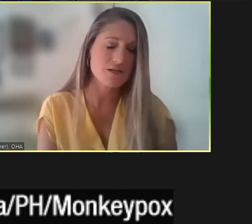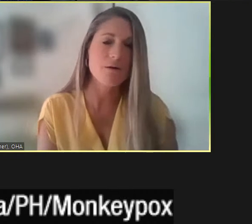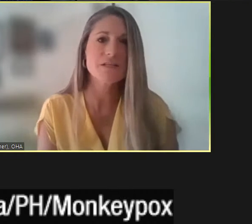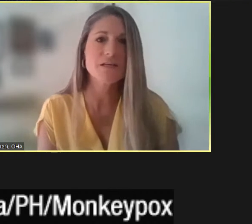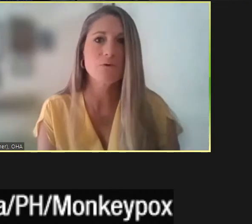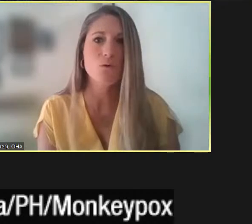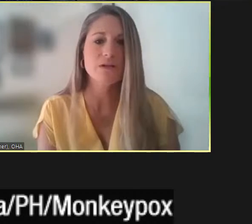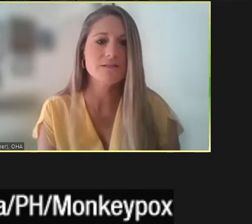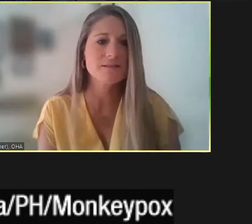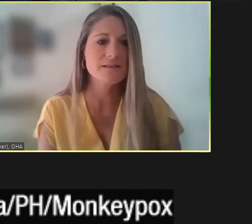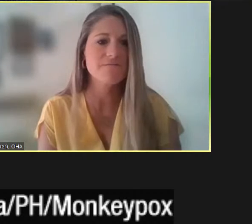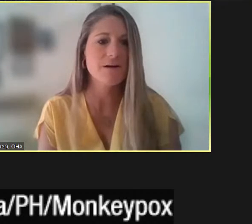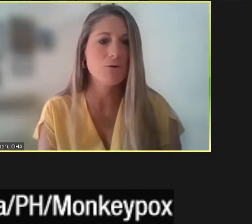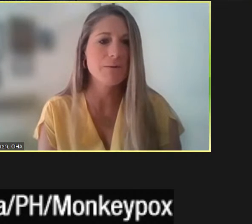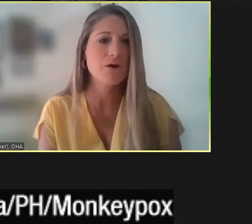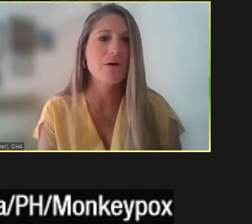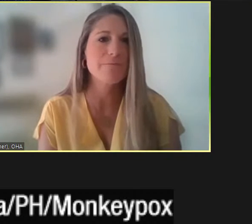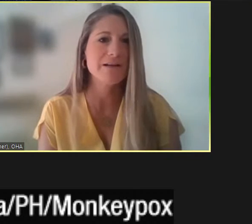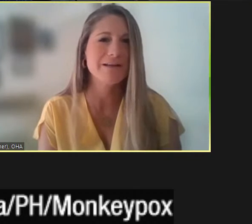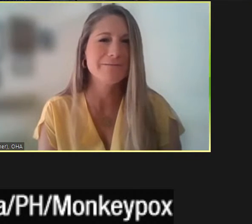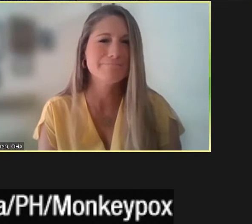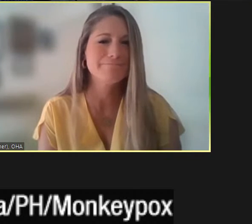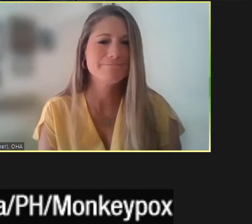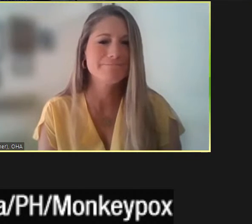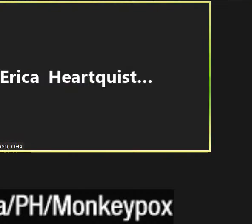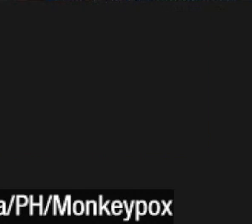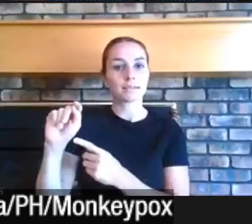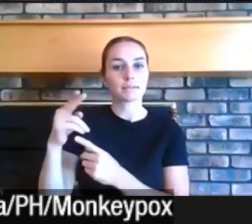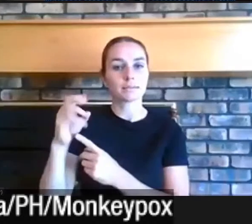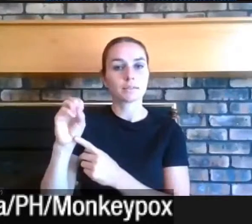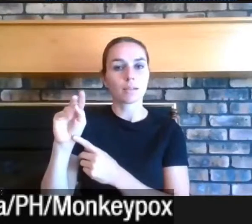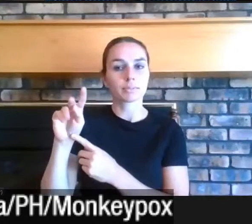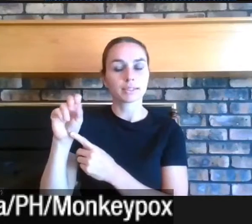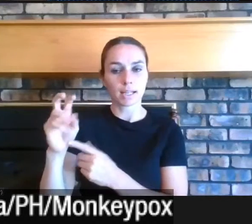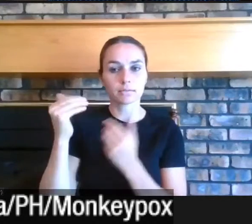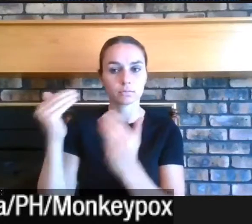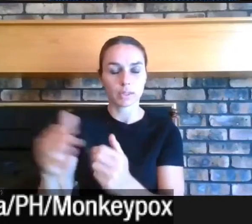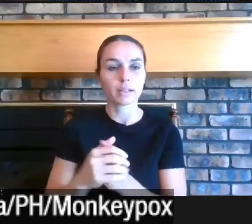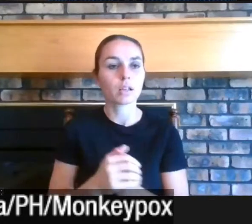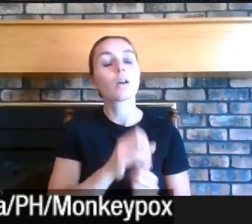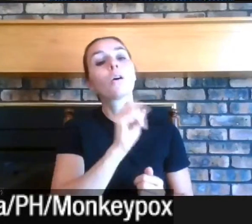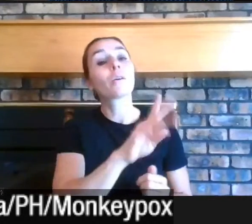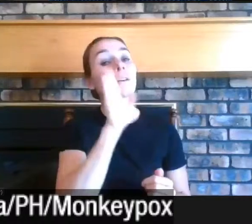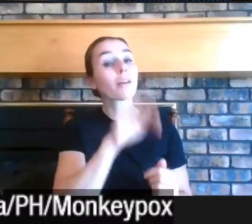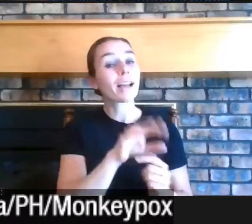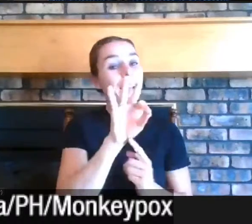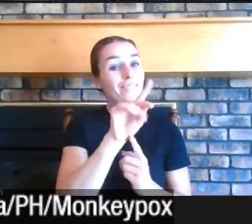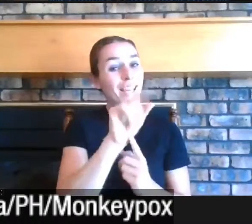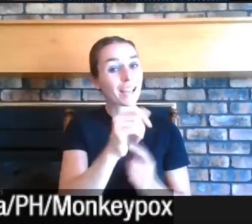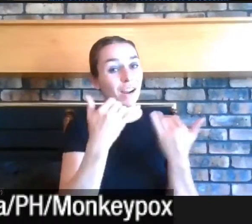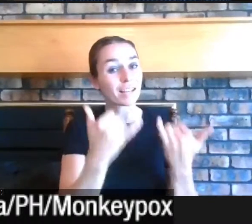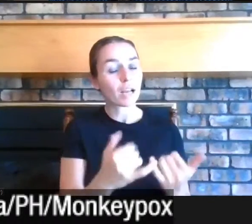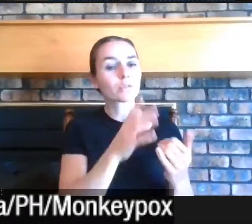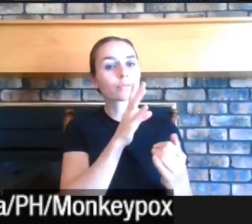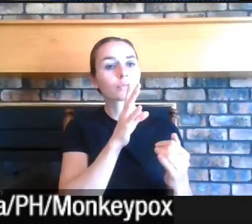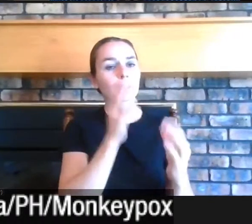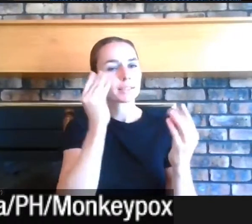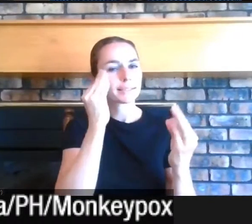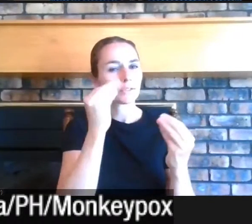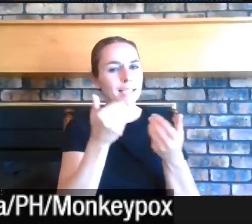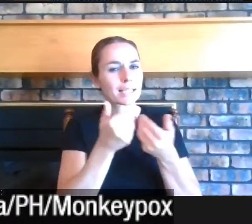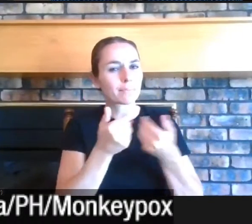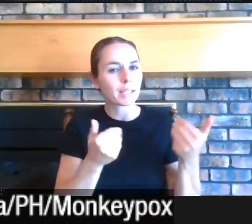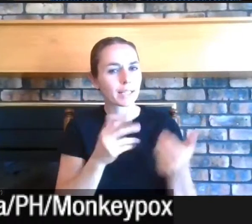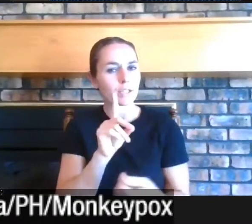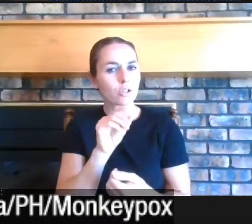Brandon Thompson with Coin6 has a follow-up. Go ahead, Brandon. Yeah, just given that the FDA is considering splitting doses, does OHA have a